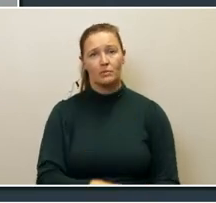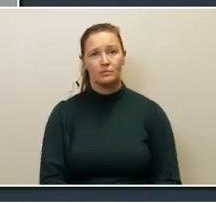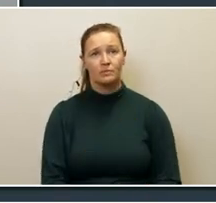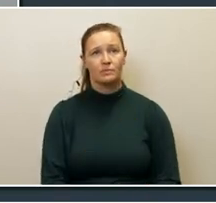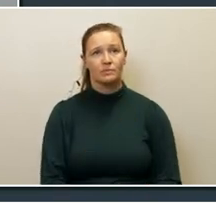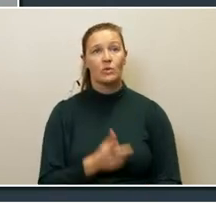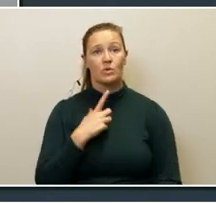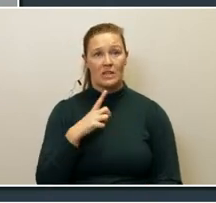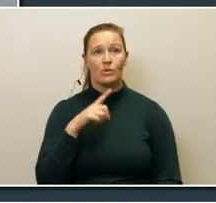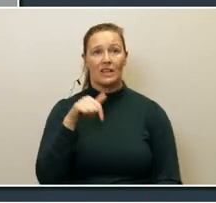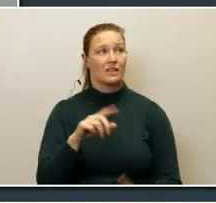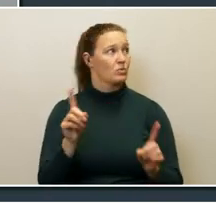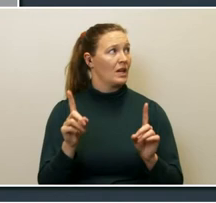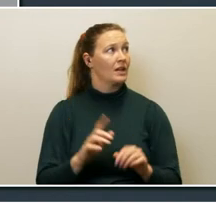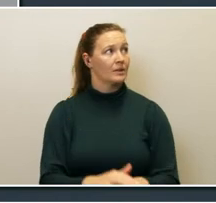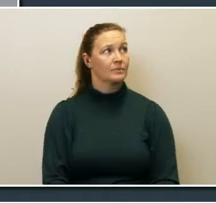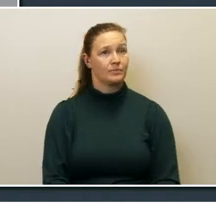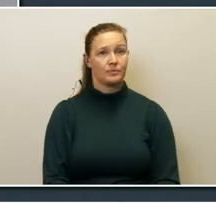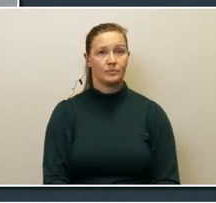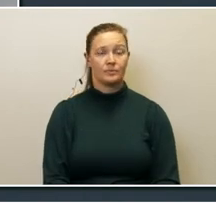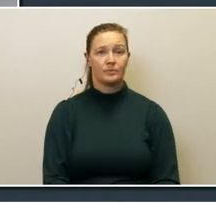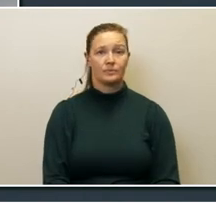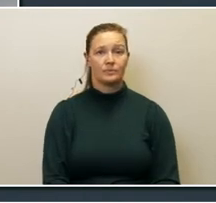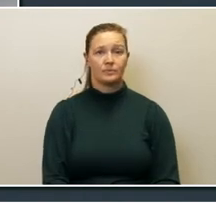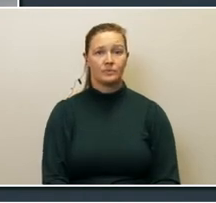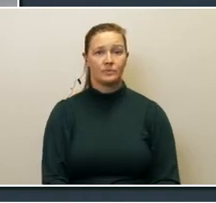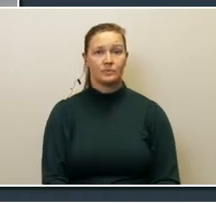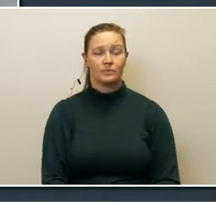And that's why we're here today. And